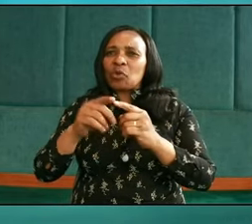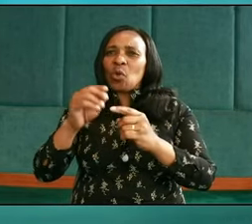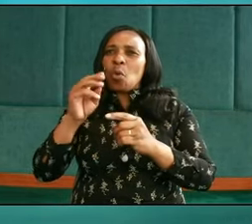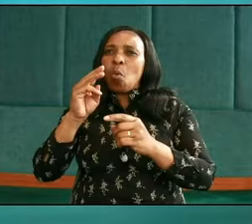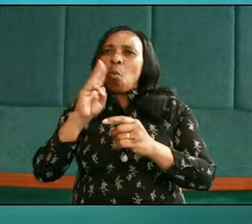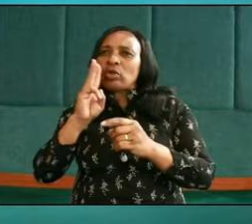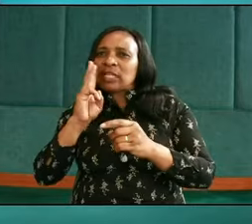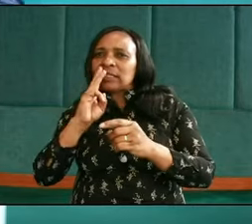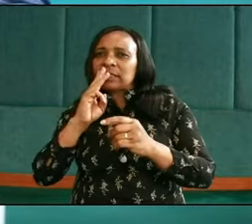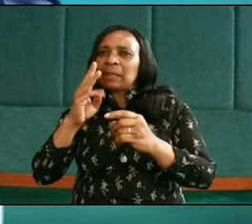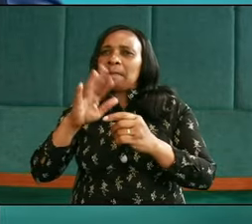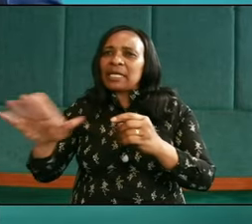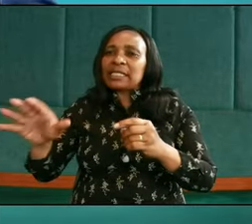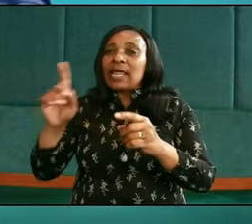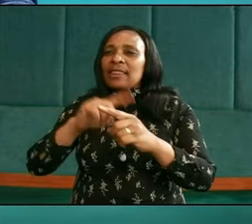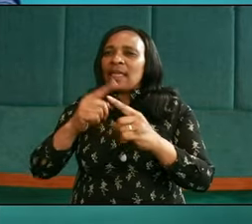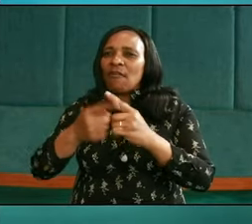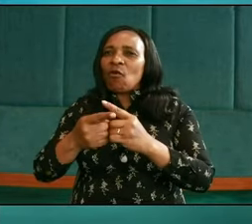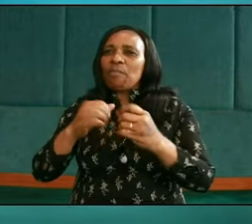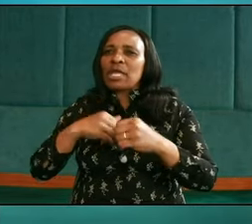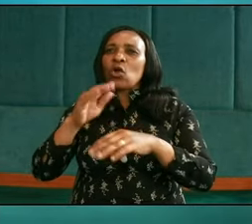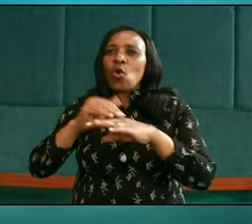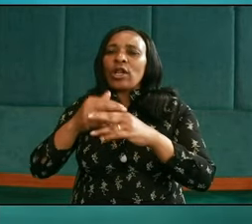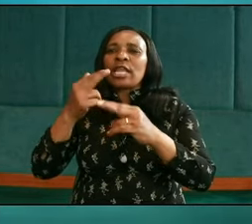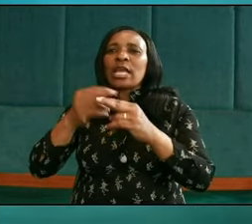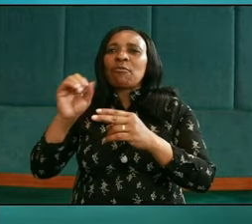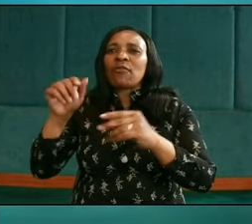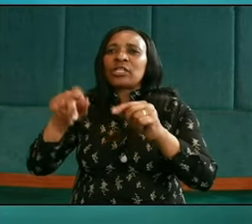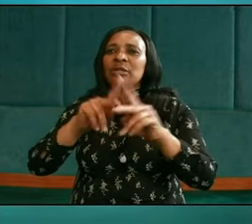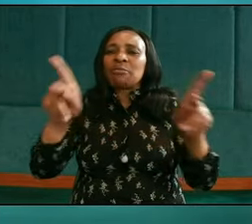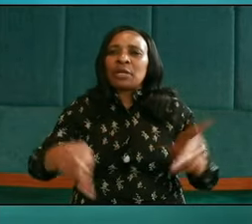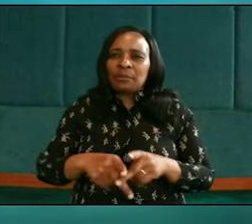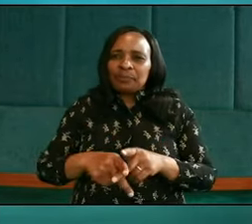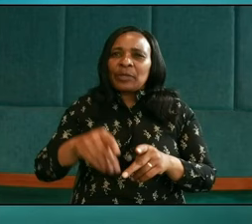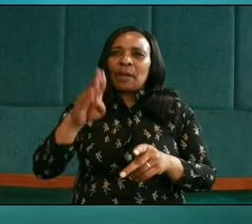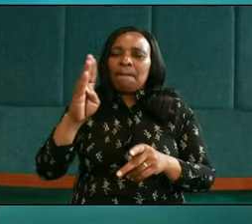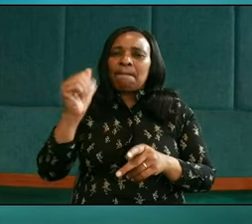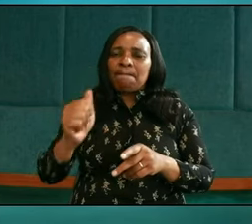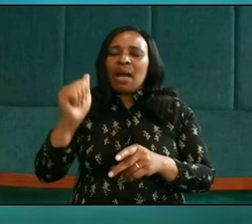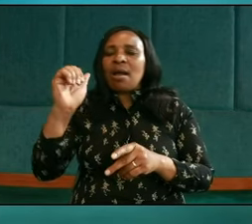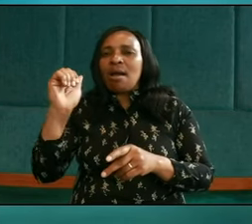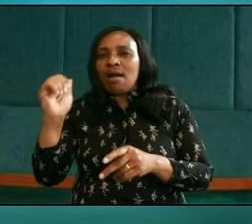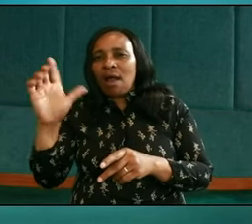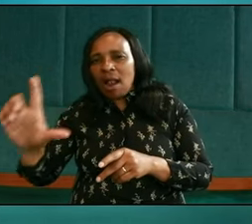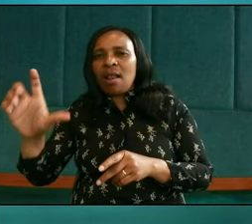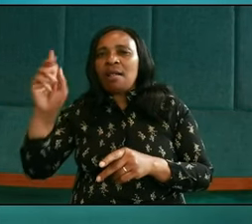the place Baal Perazim. And when they left their